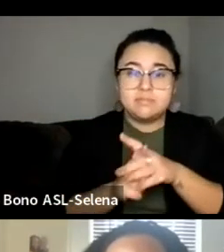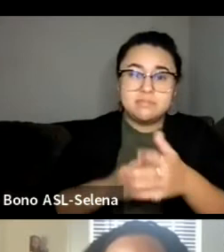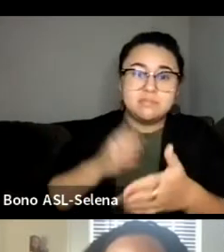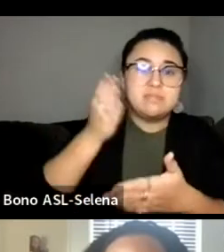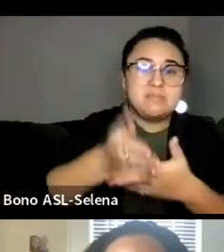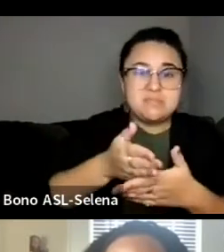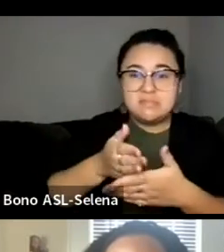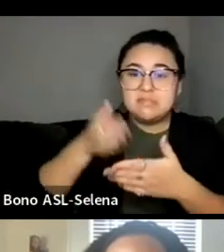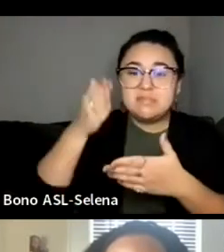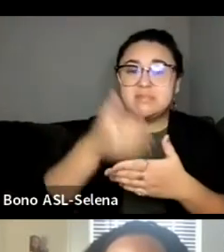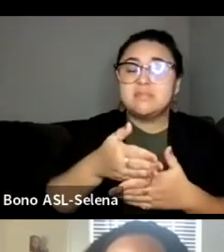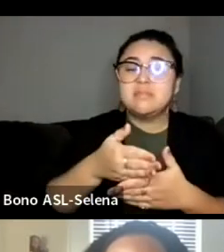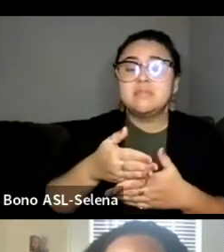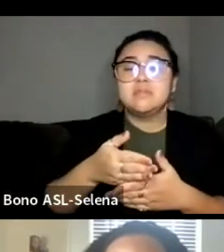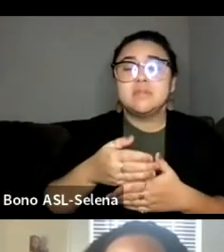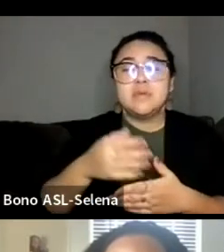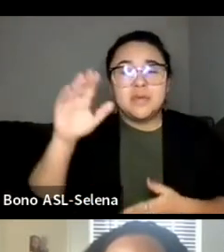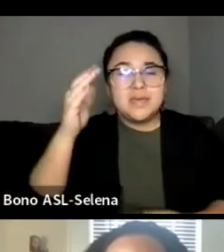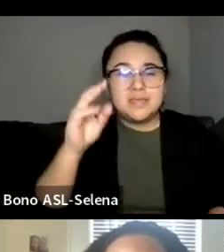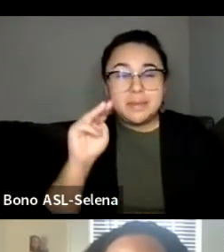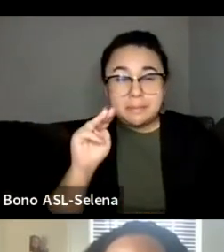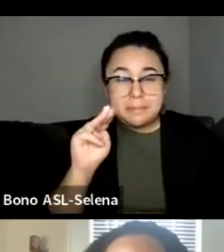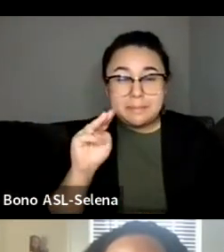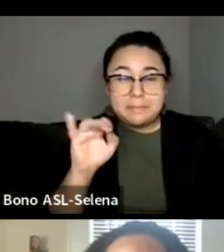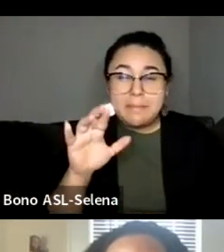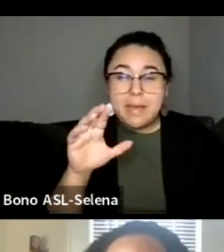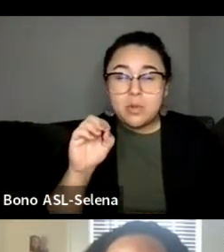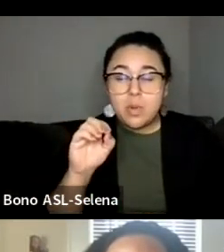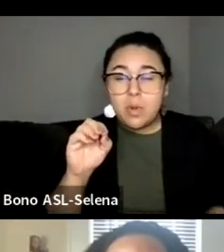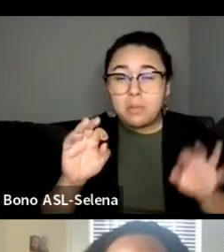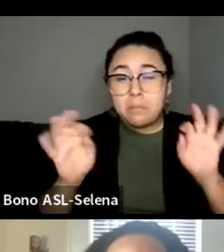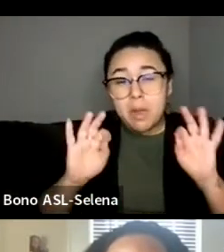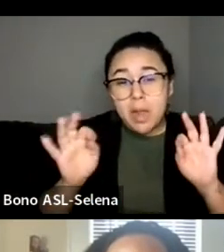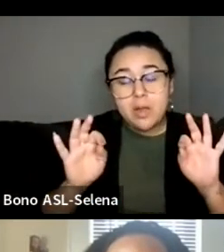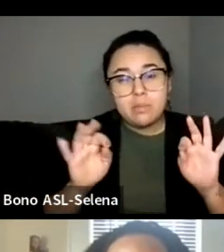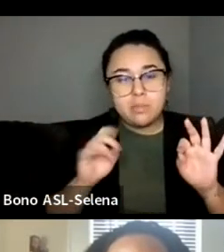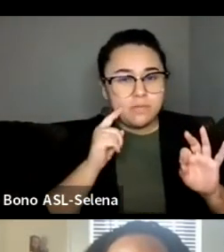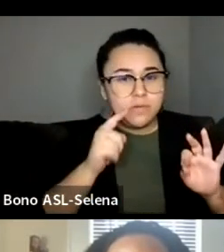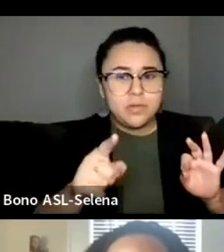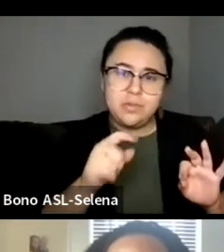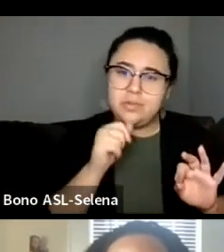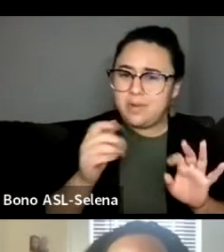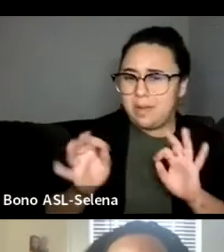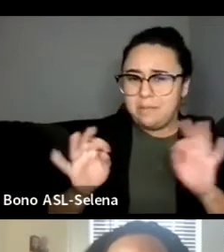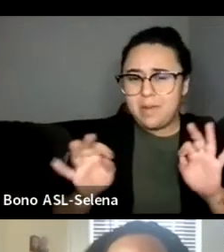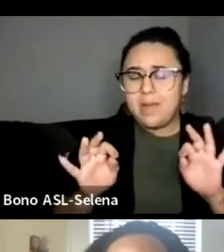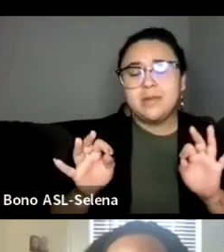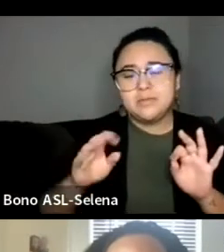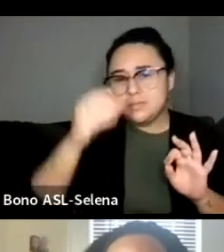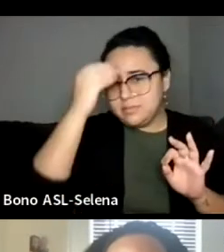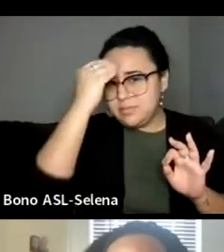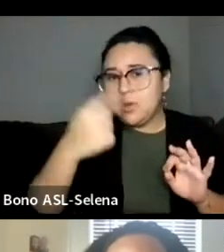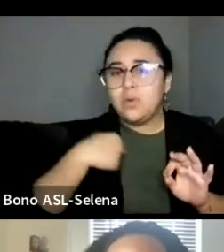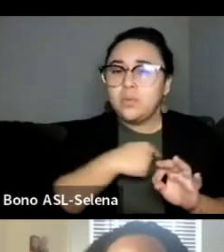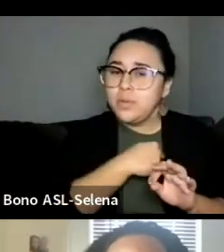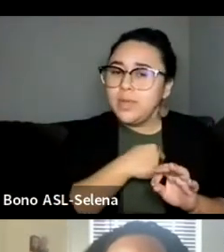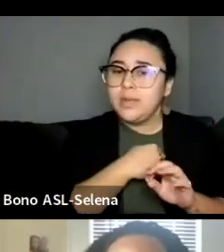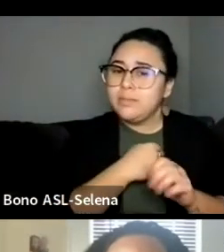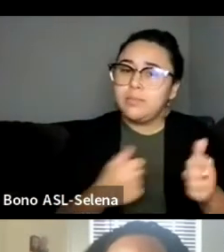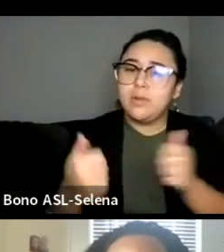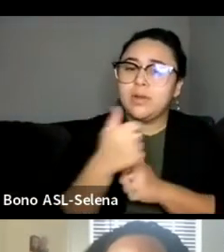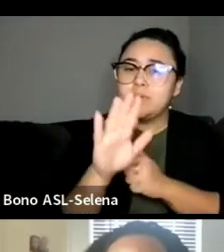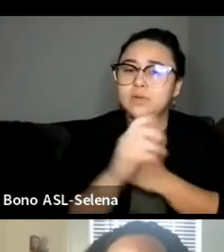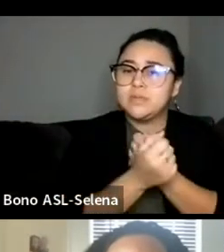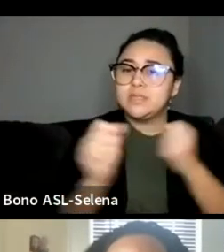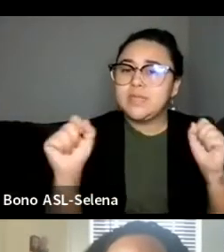micro to you, we affirm your experience, and I want to encourage you that we prioritize safety over civility. Please feel free to stop